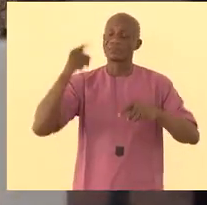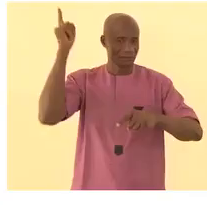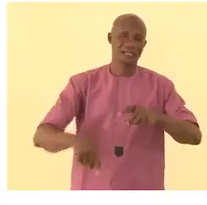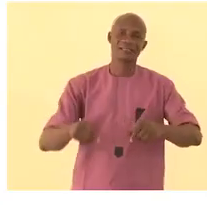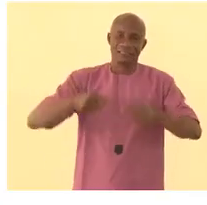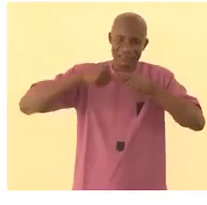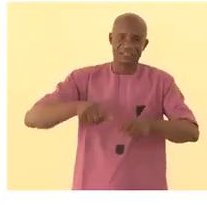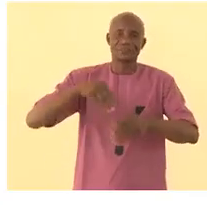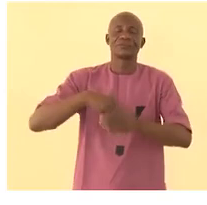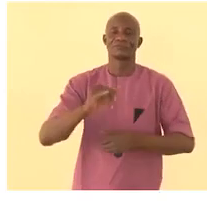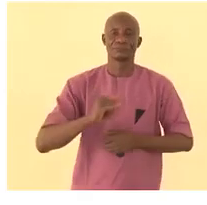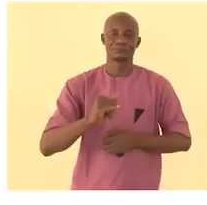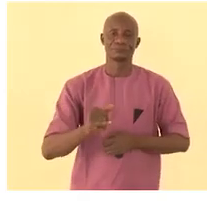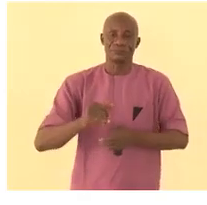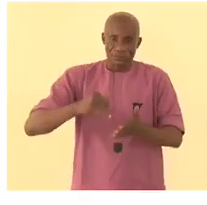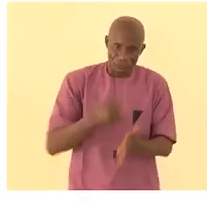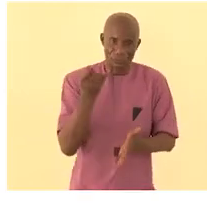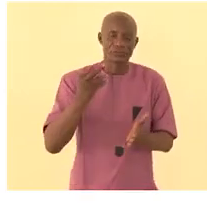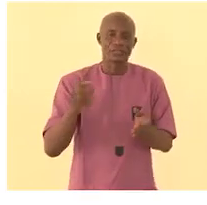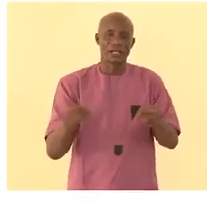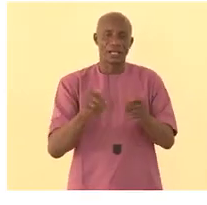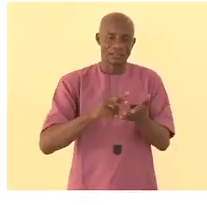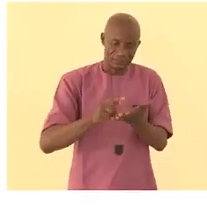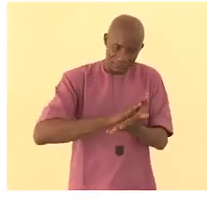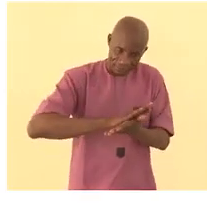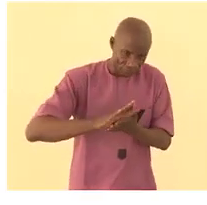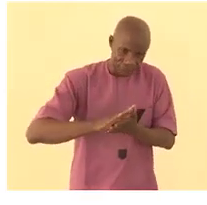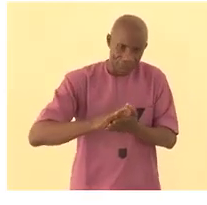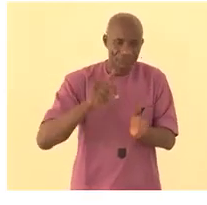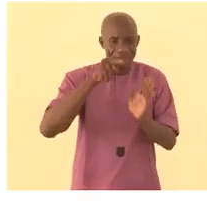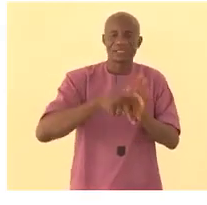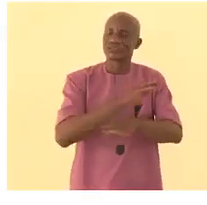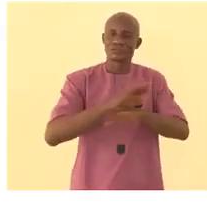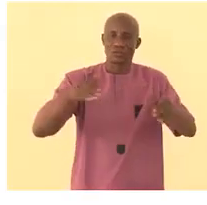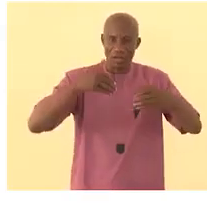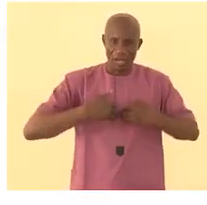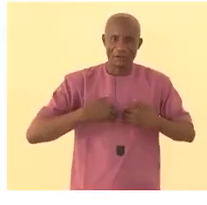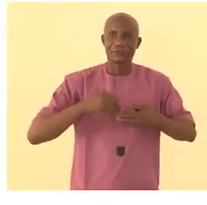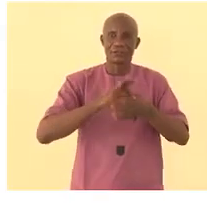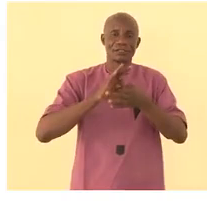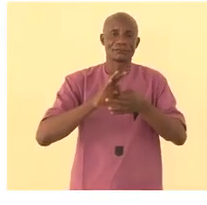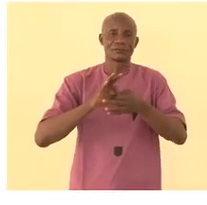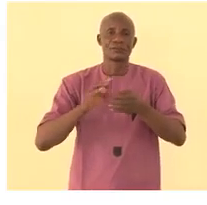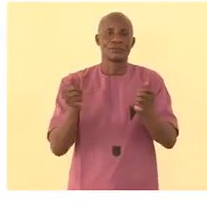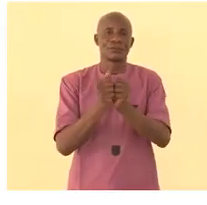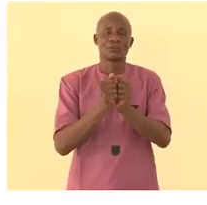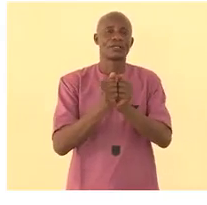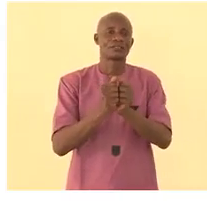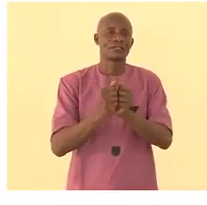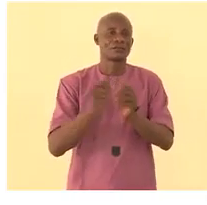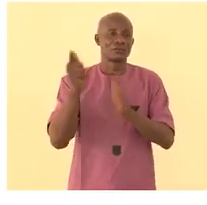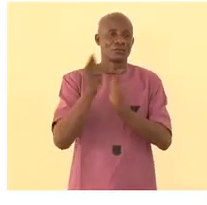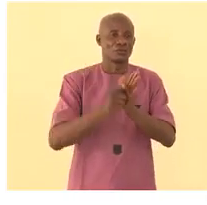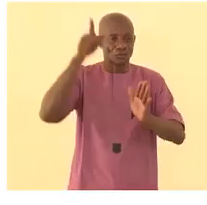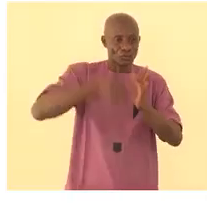says, just as righteousness has no partnership with lawlessness, just as light has nothing in